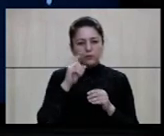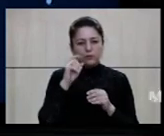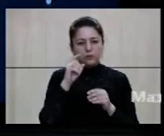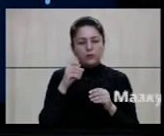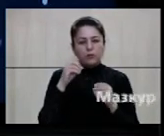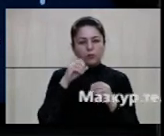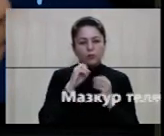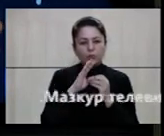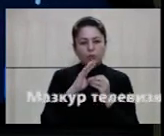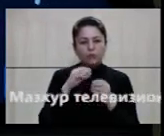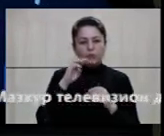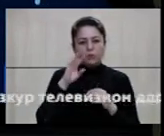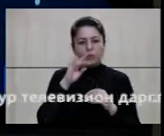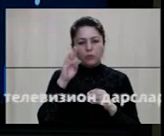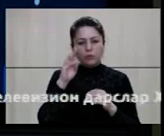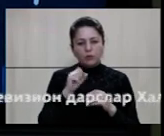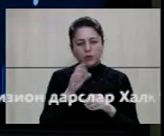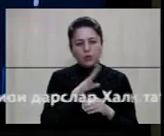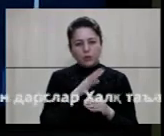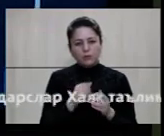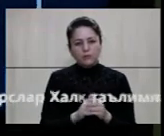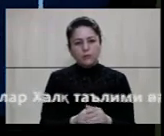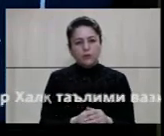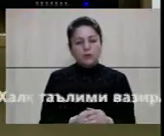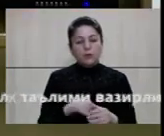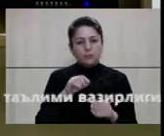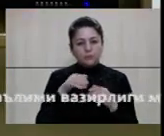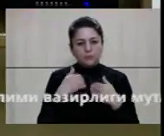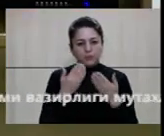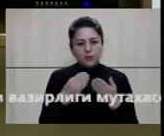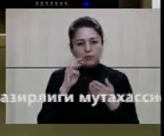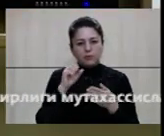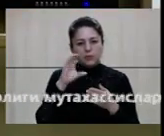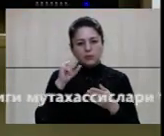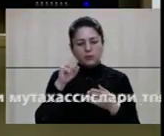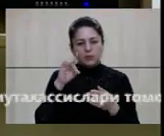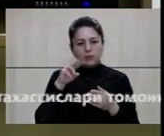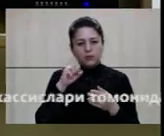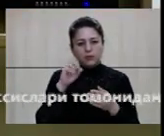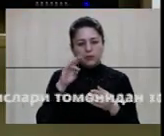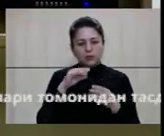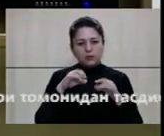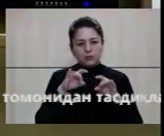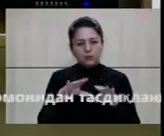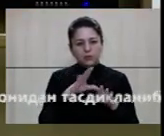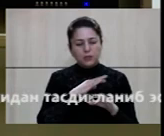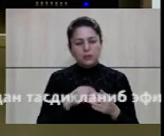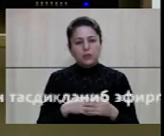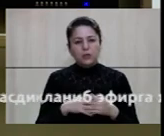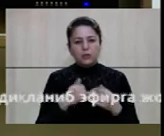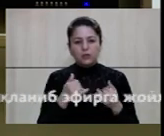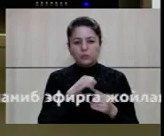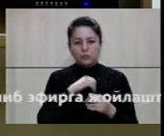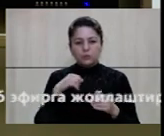8216.14 tonna ekan. Mana masalani yechib oldik. Endi esa